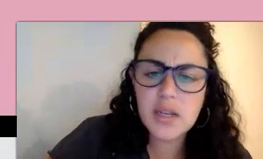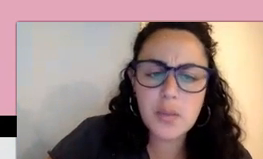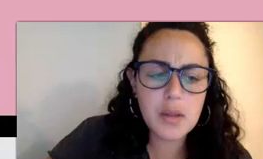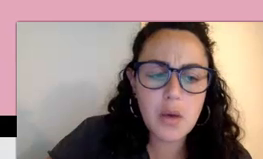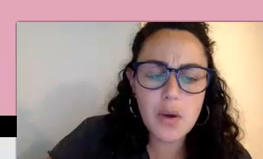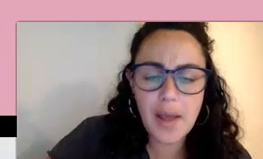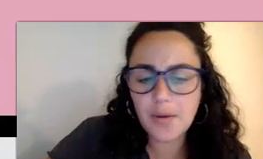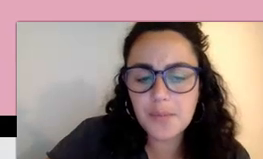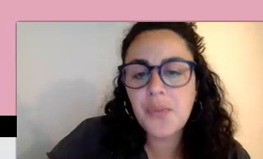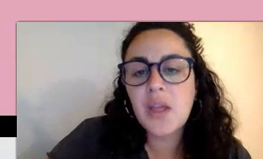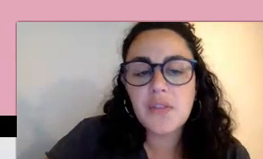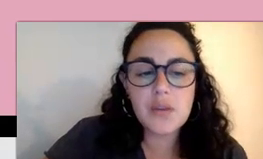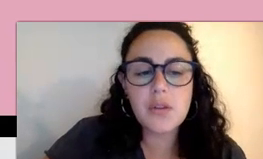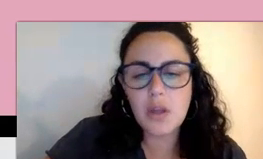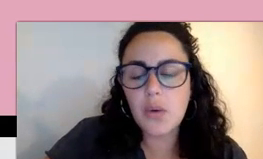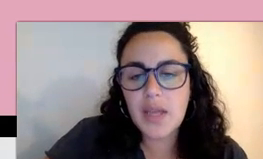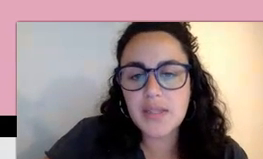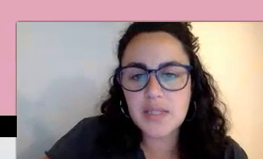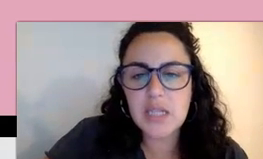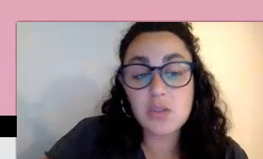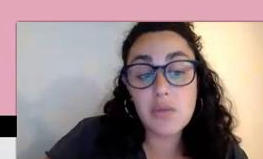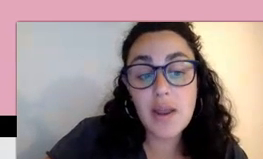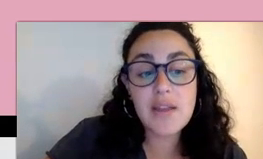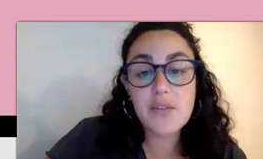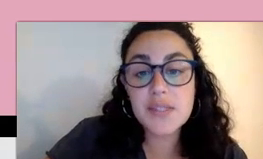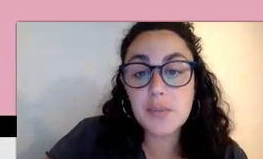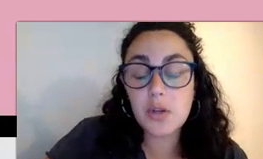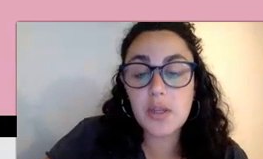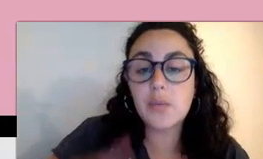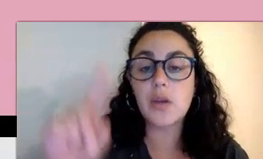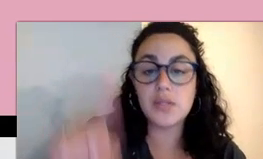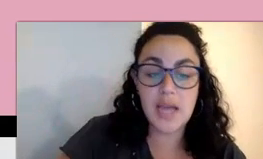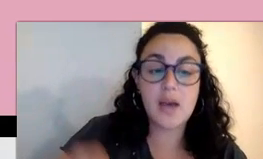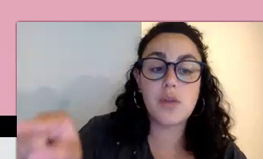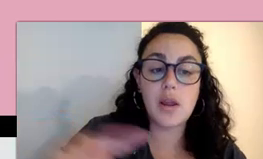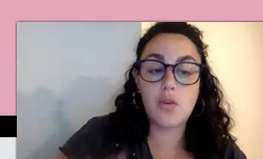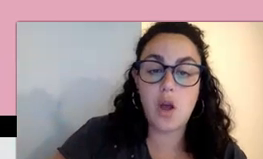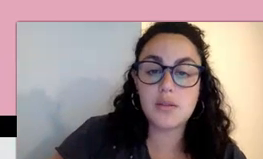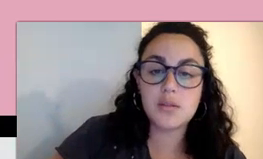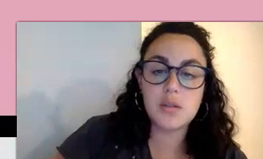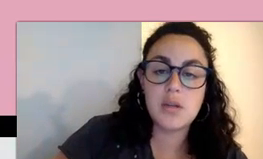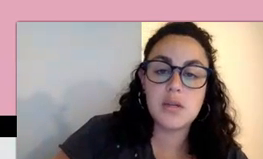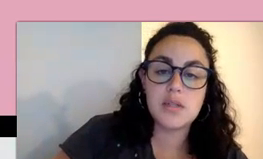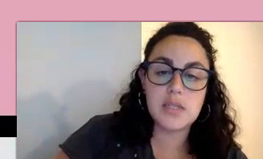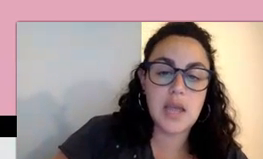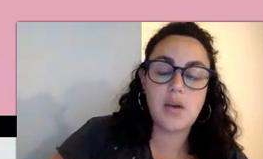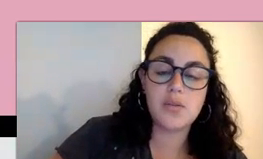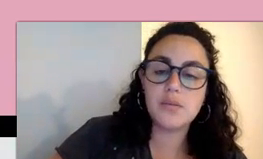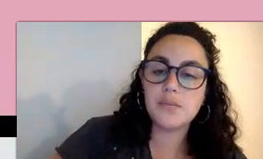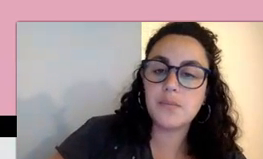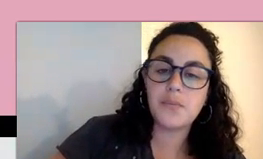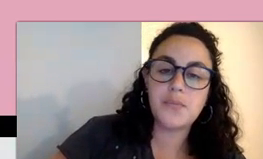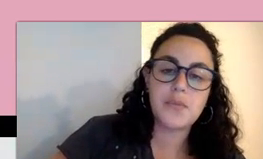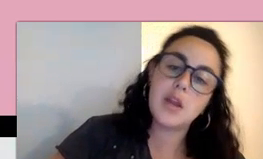It's a little bit lower down. This is a lowercase t, so we write it very similarly. We go down and across,